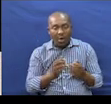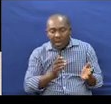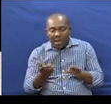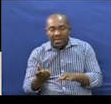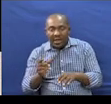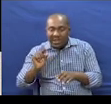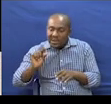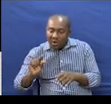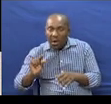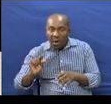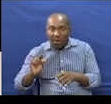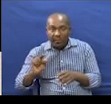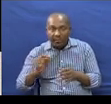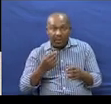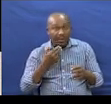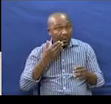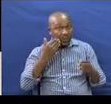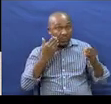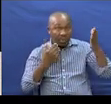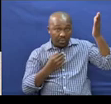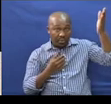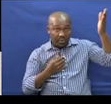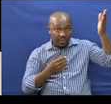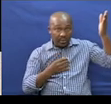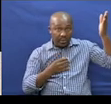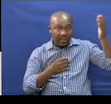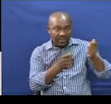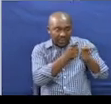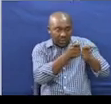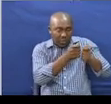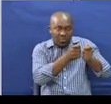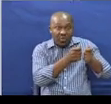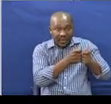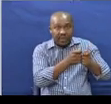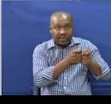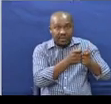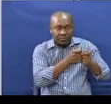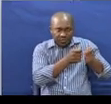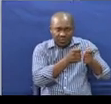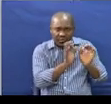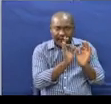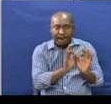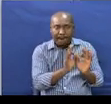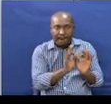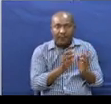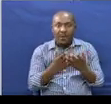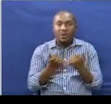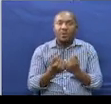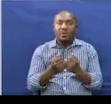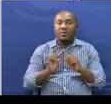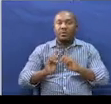of metropolitan countries, the death rate there is highly controlled. Why it is controlled? It is because of